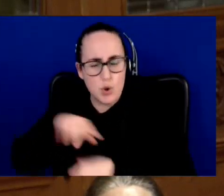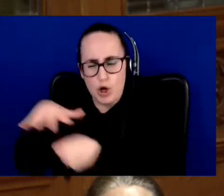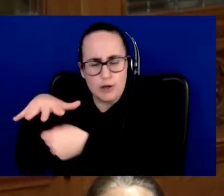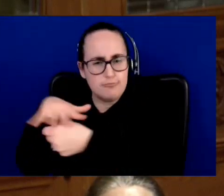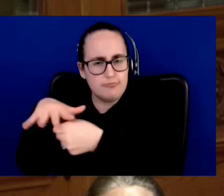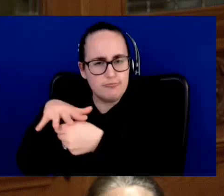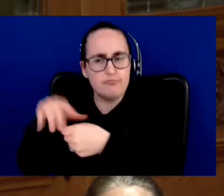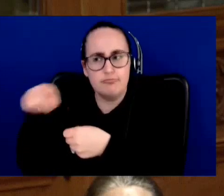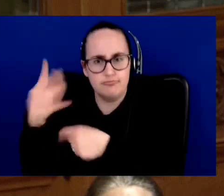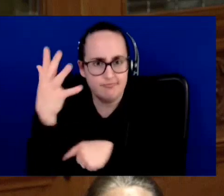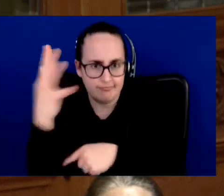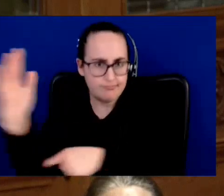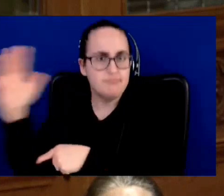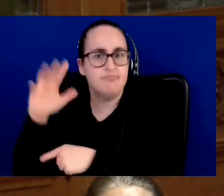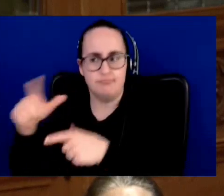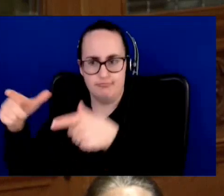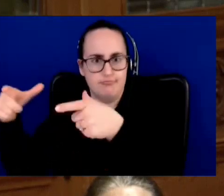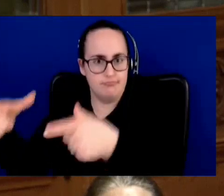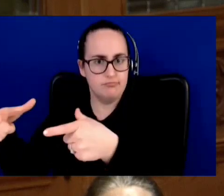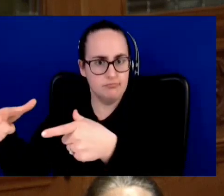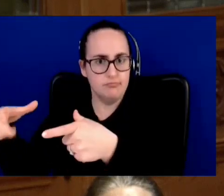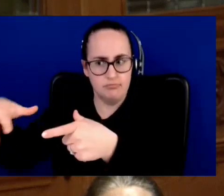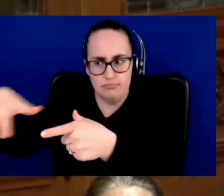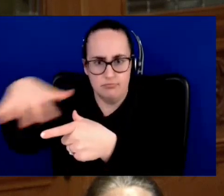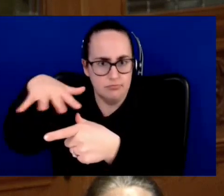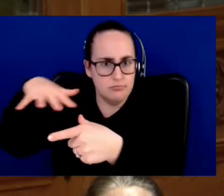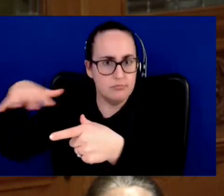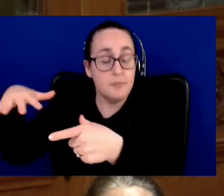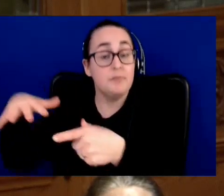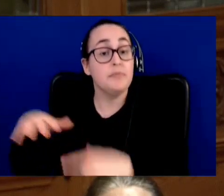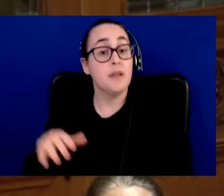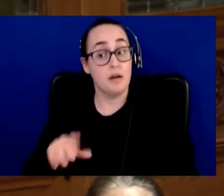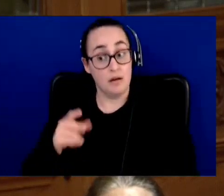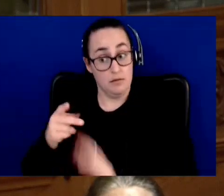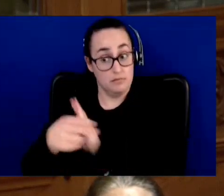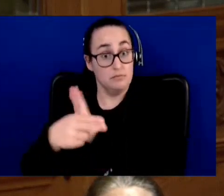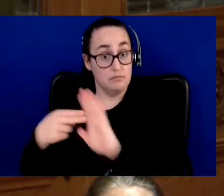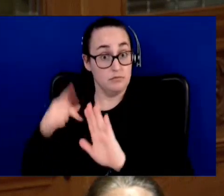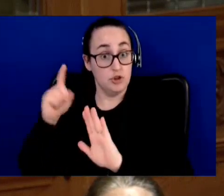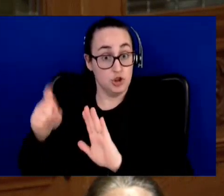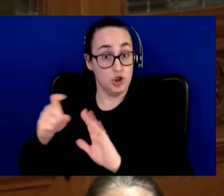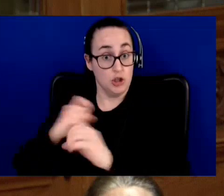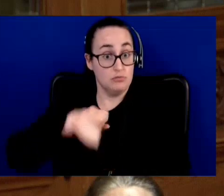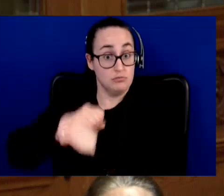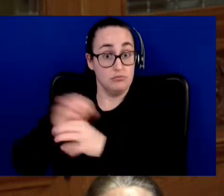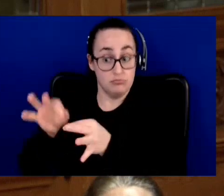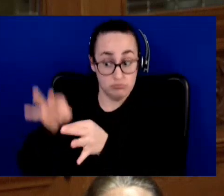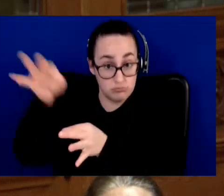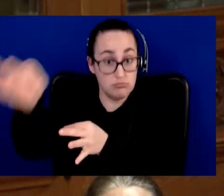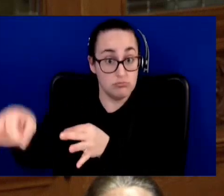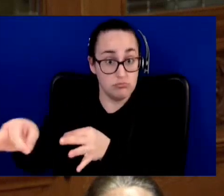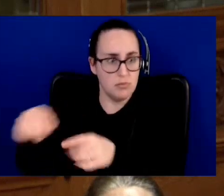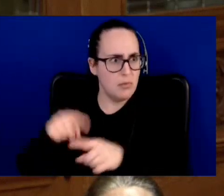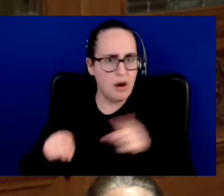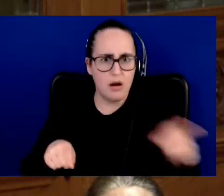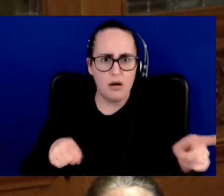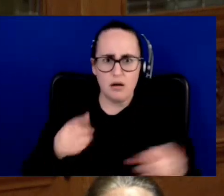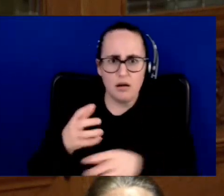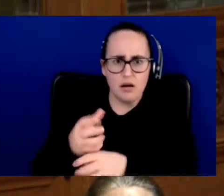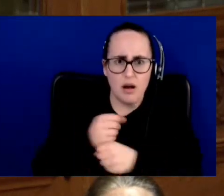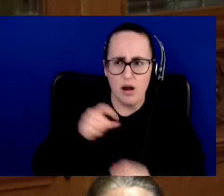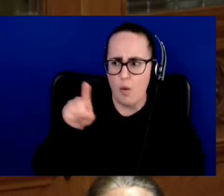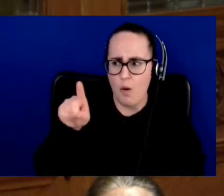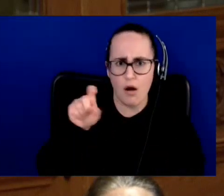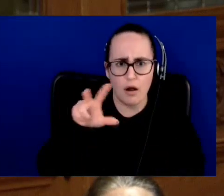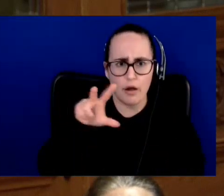Advisory Panel, and yet somehow Drax received 130 truckloads of whole logs from this site. The old growth was then turned